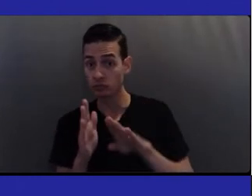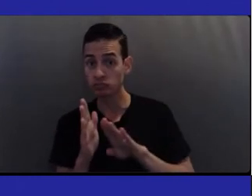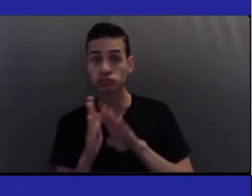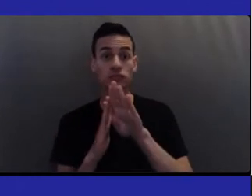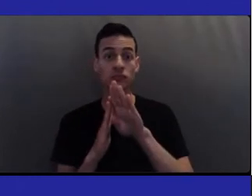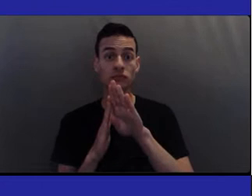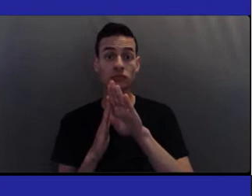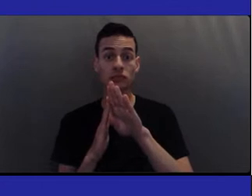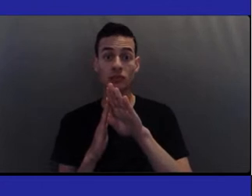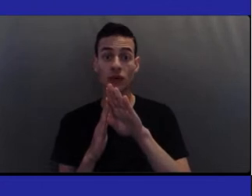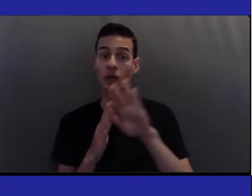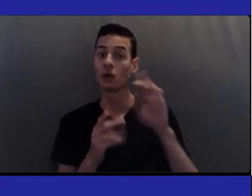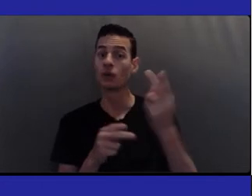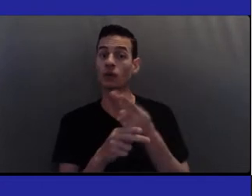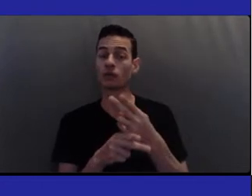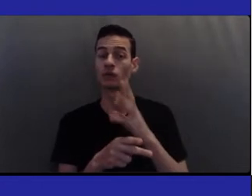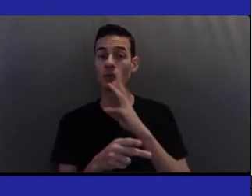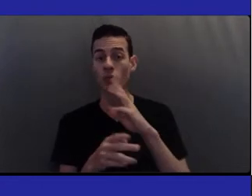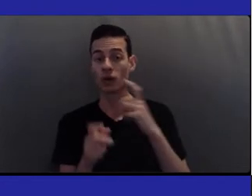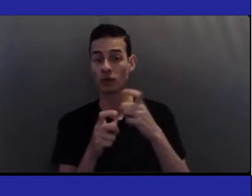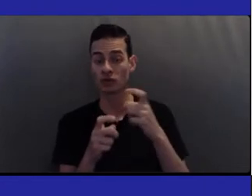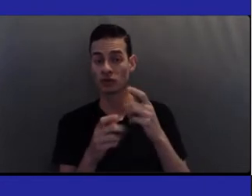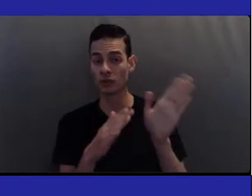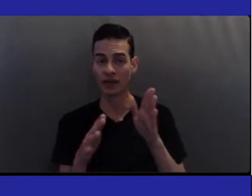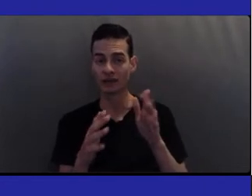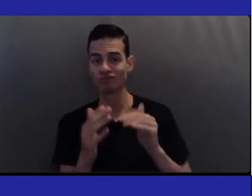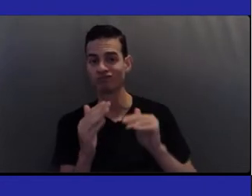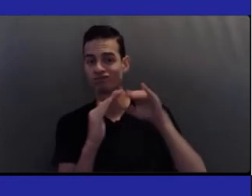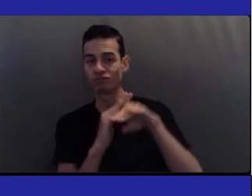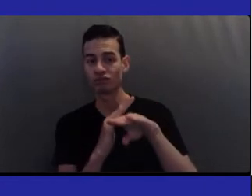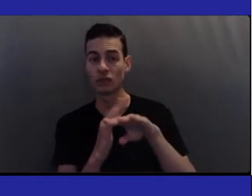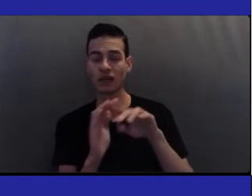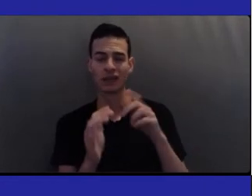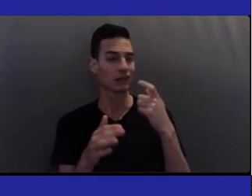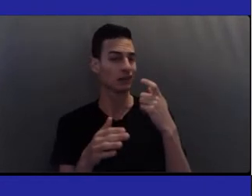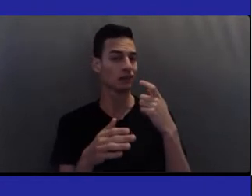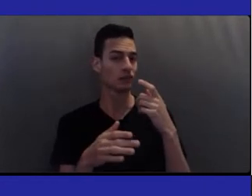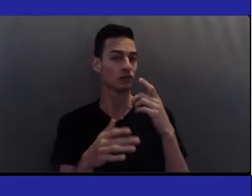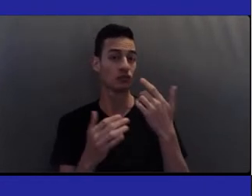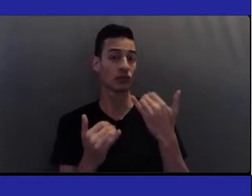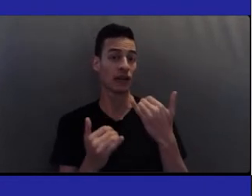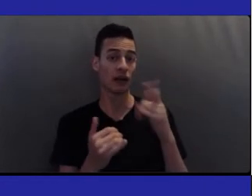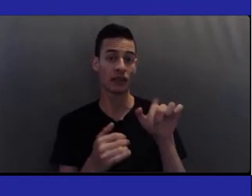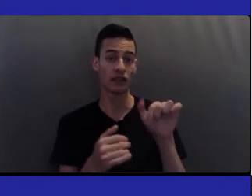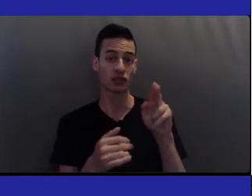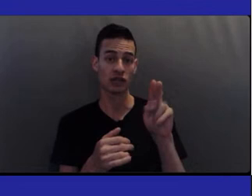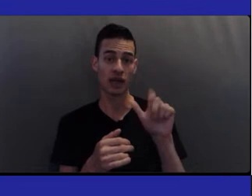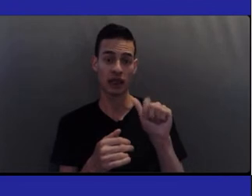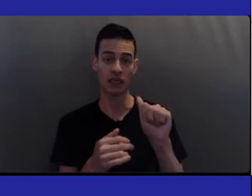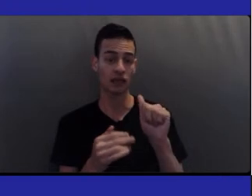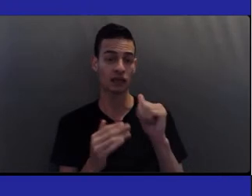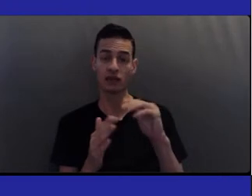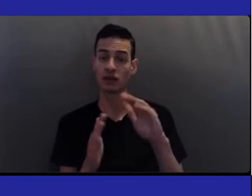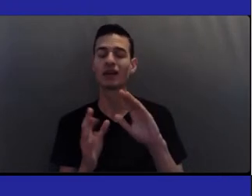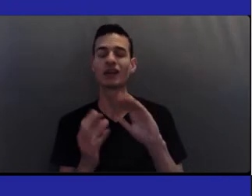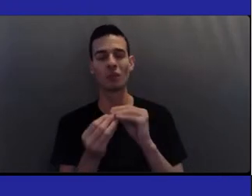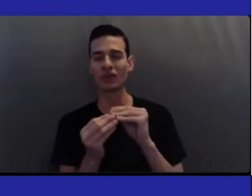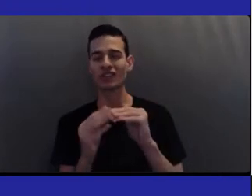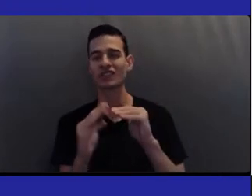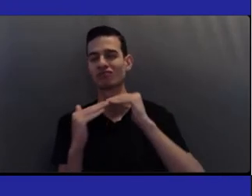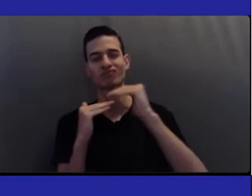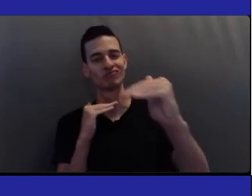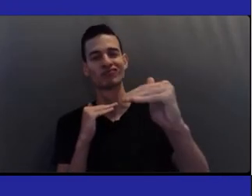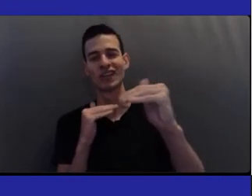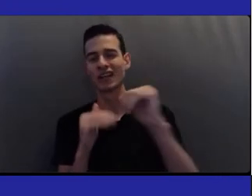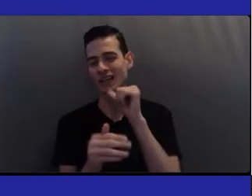our water management plans. But we have been consistently under the Legionella levels. Okay, thank you. Thank you.